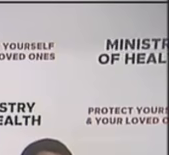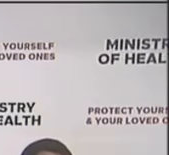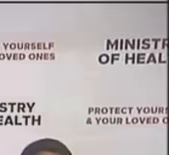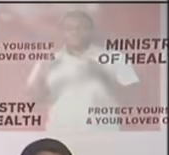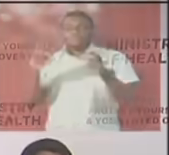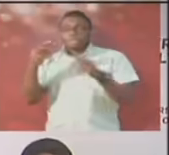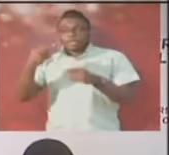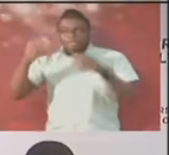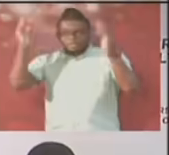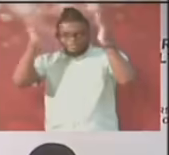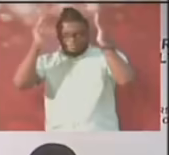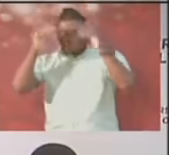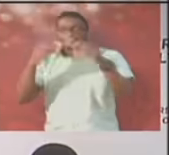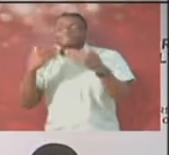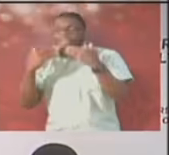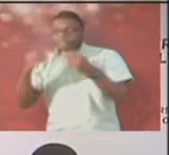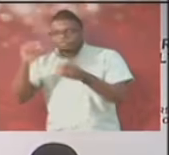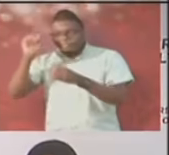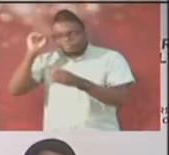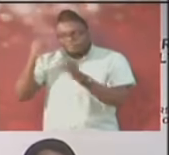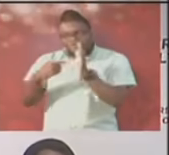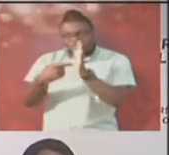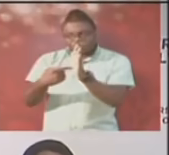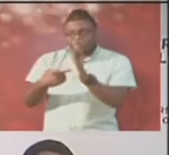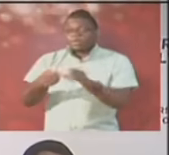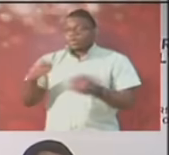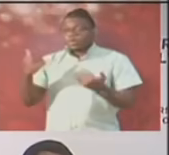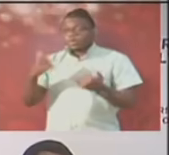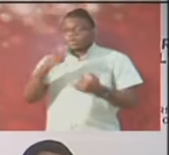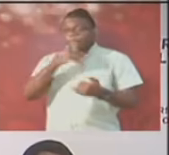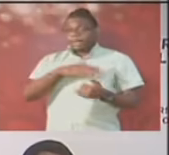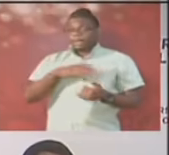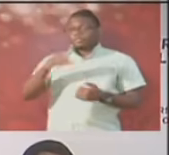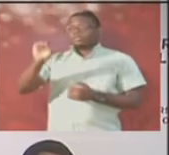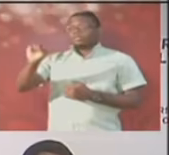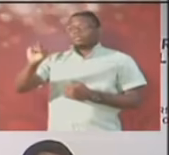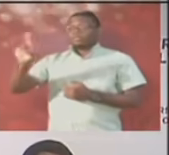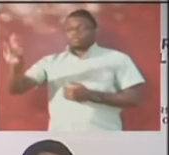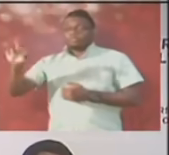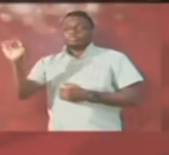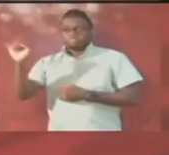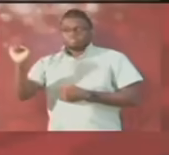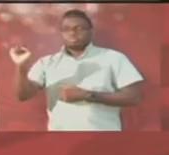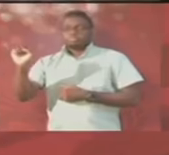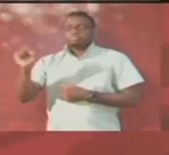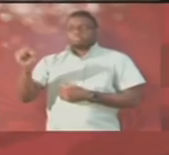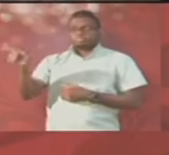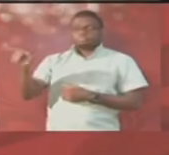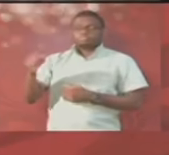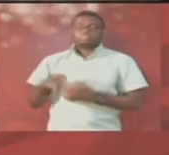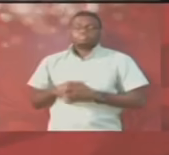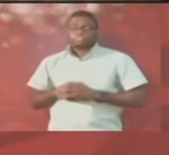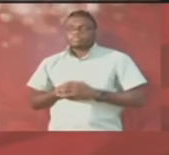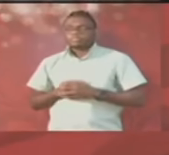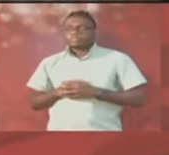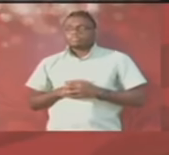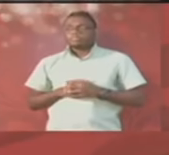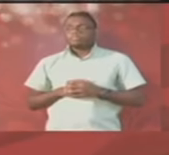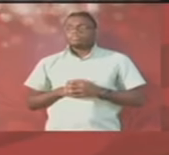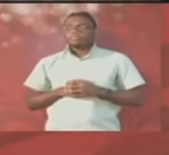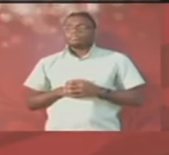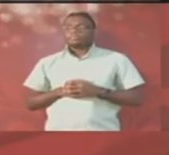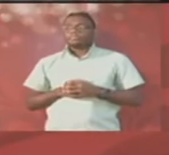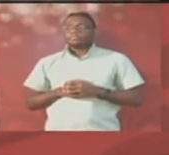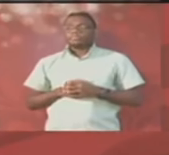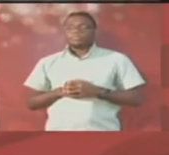Mr. Roshan C Ramsey to provide the latest GIS report. Mr. C Ramsey? Yes.